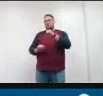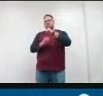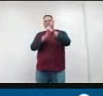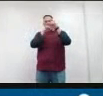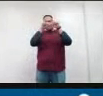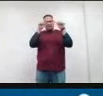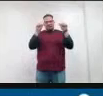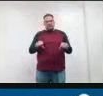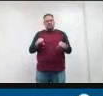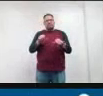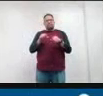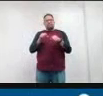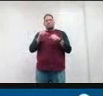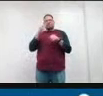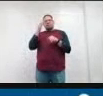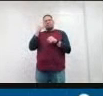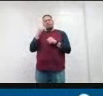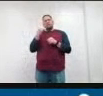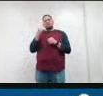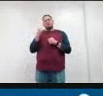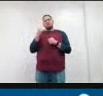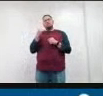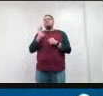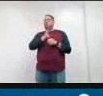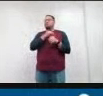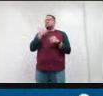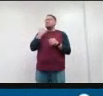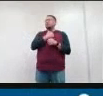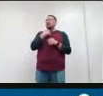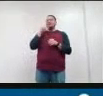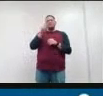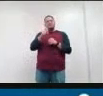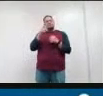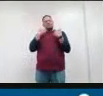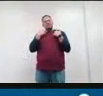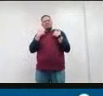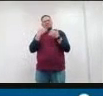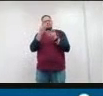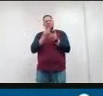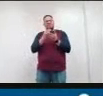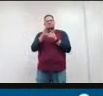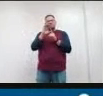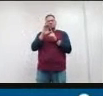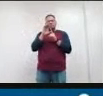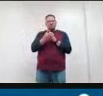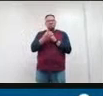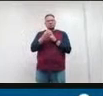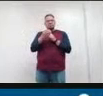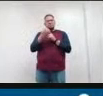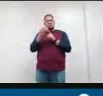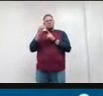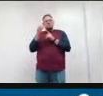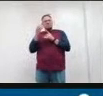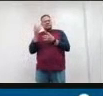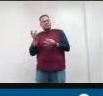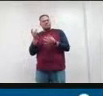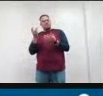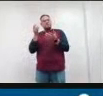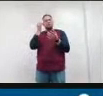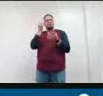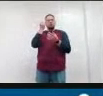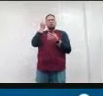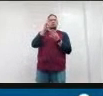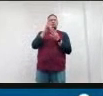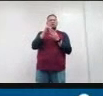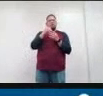system. Because as a board member, I need to have some kind of cultural humility to understand that I